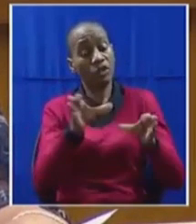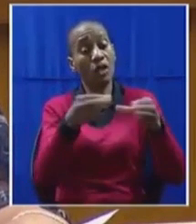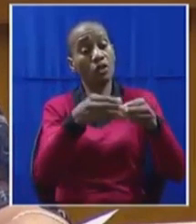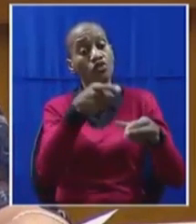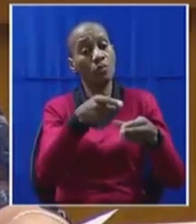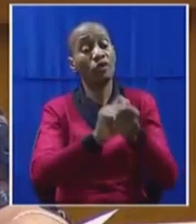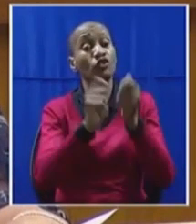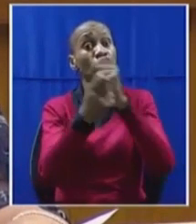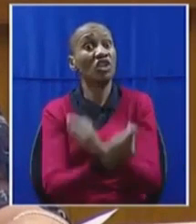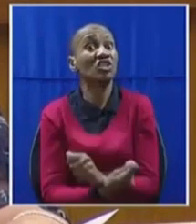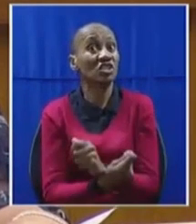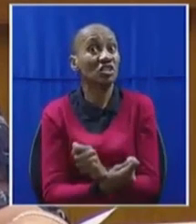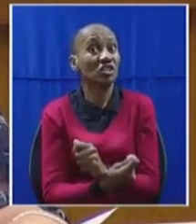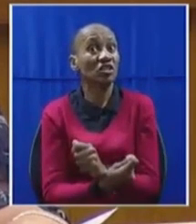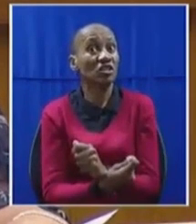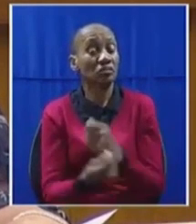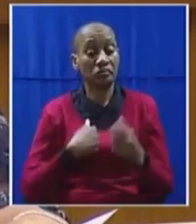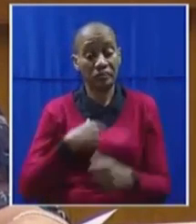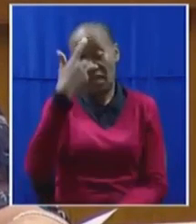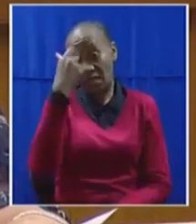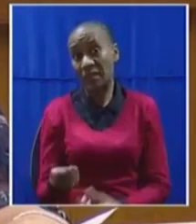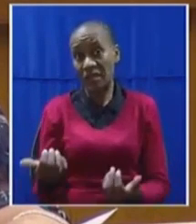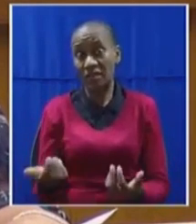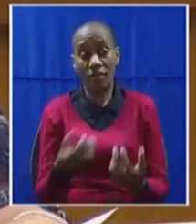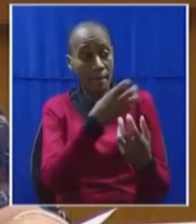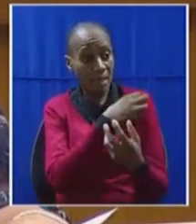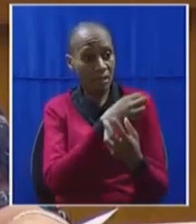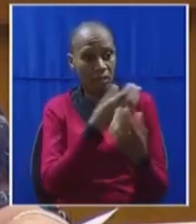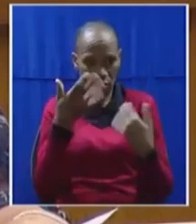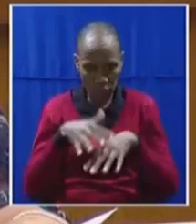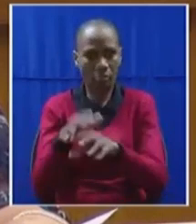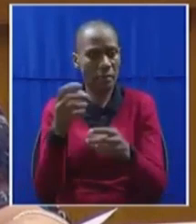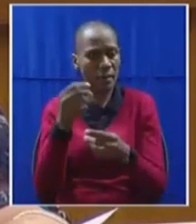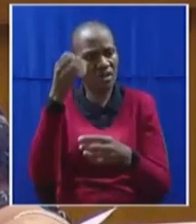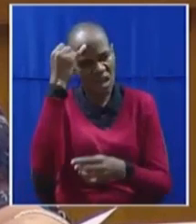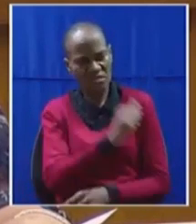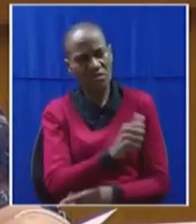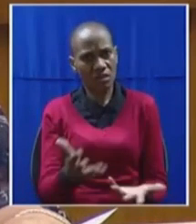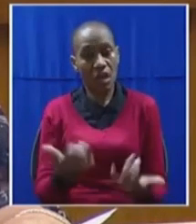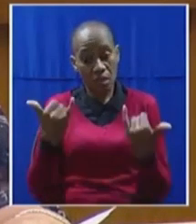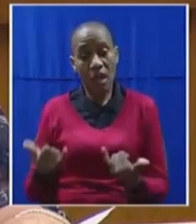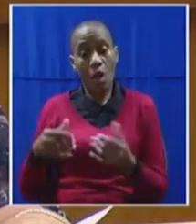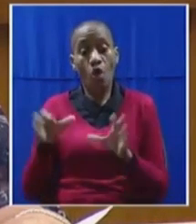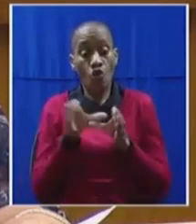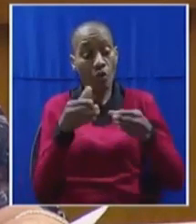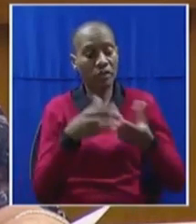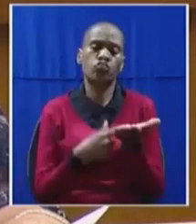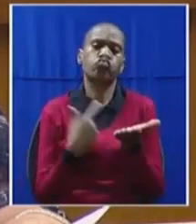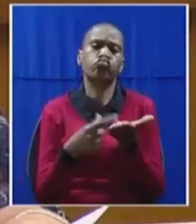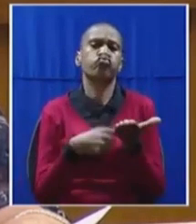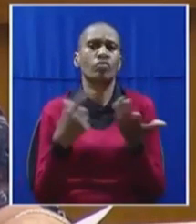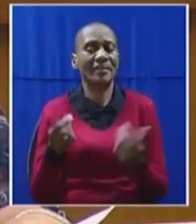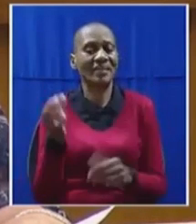on one of its own, on, I believe, the orders of the minister. So the executive's now determining debate in a committee that, according